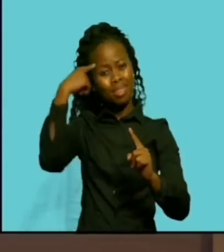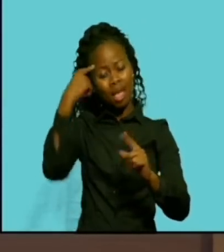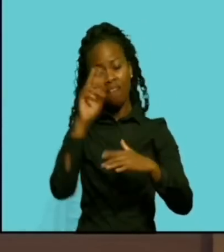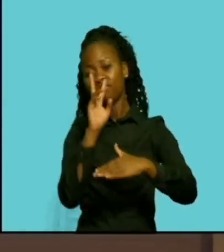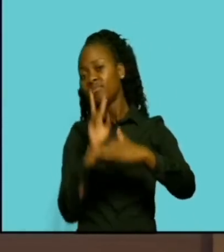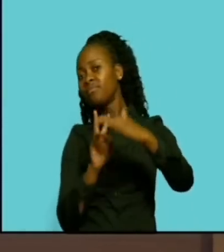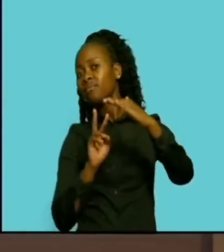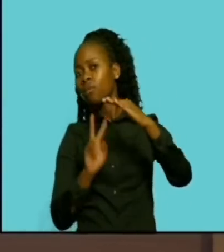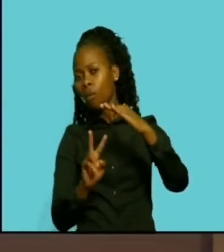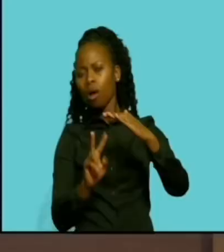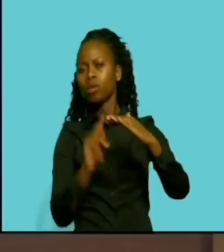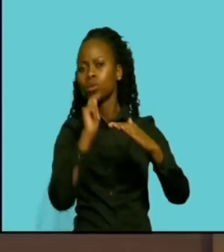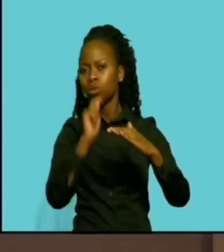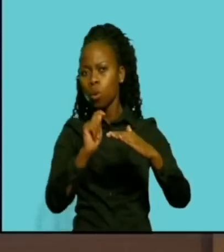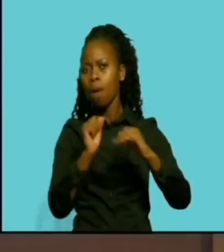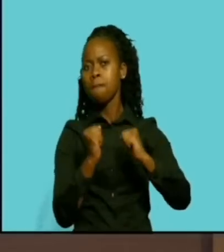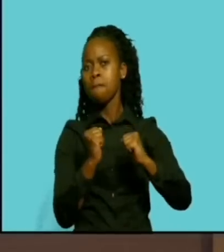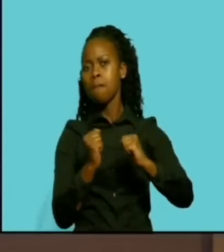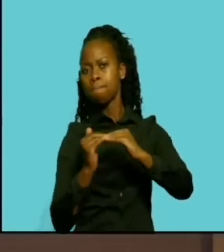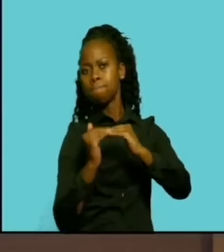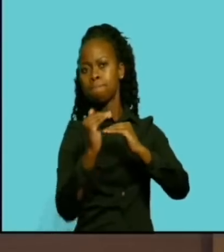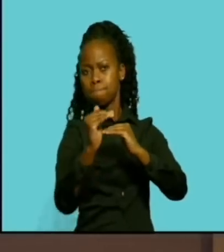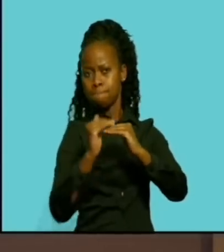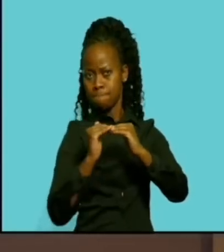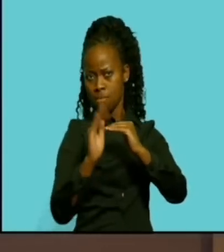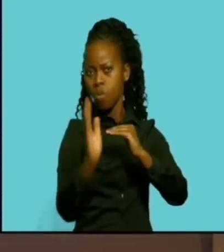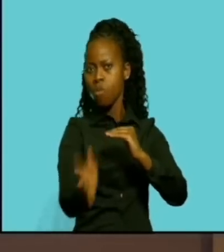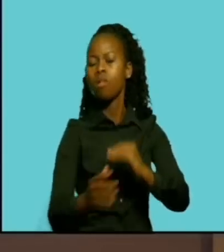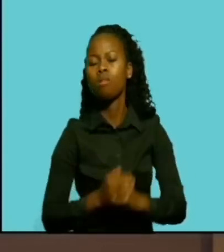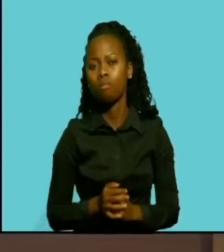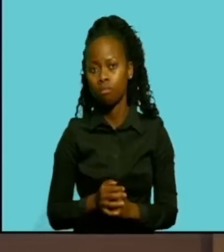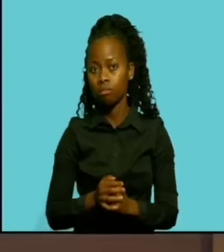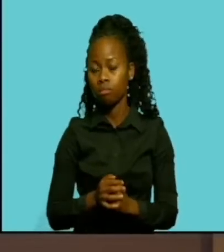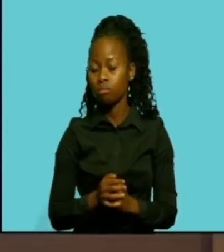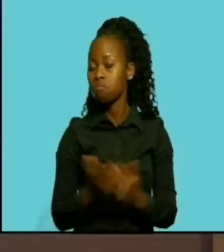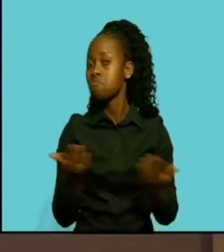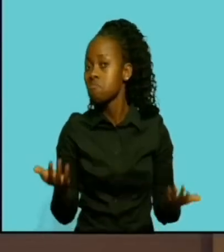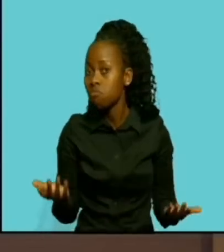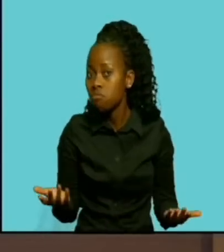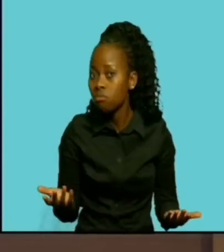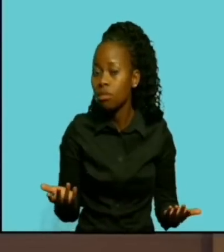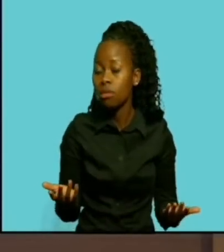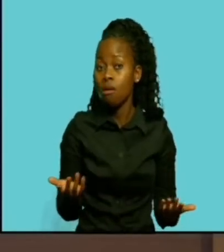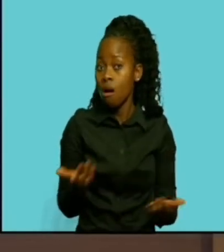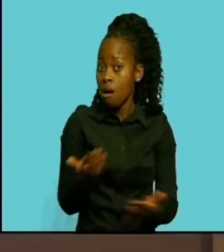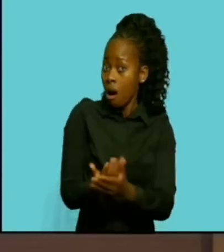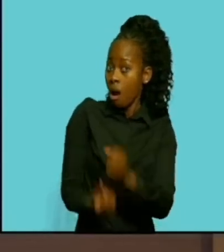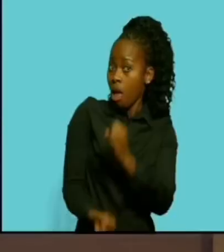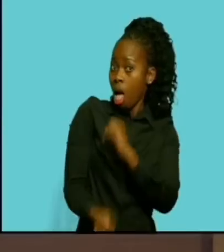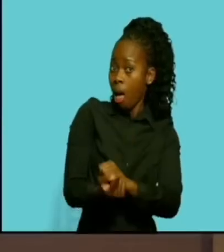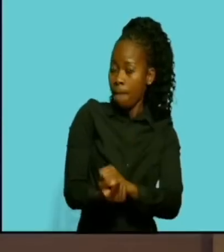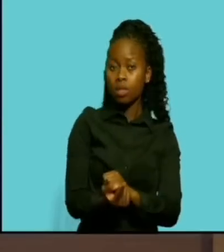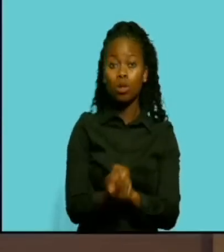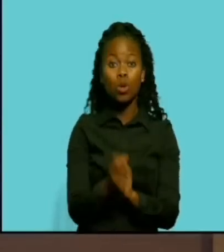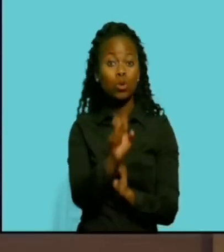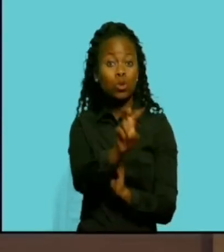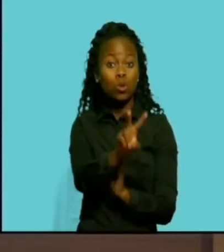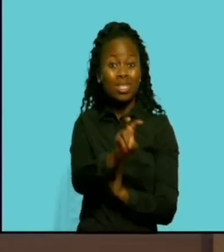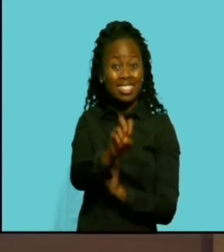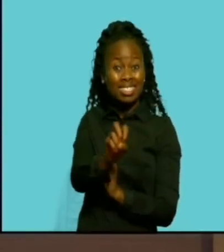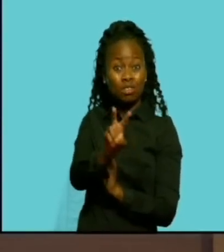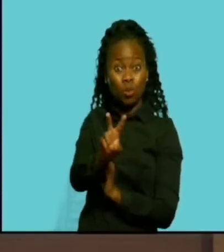period. The output gap is expected to turn positive after the third quarter of